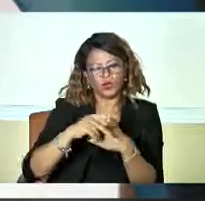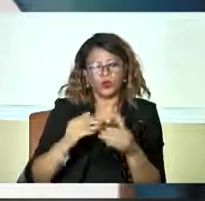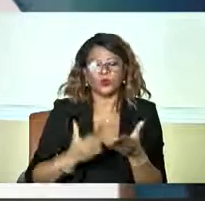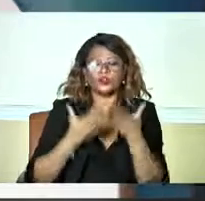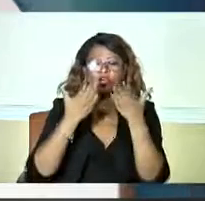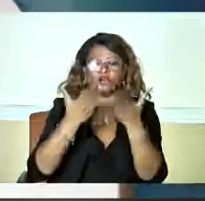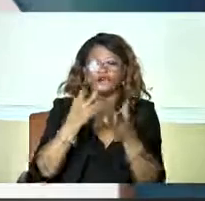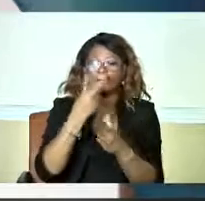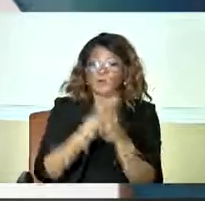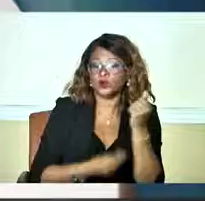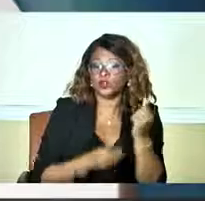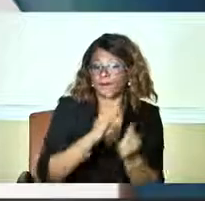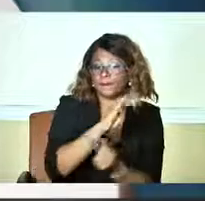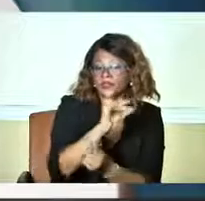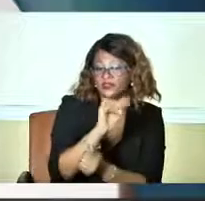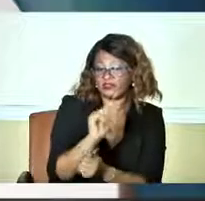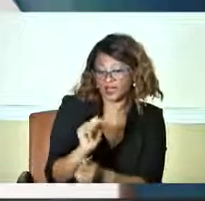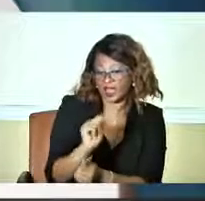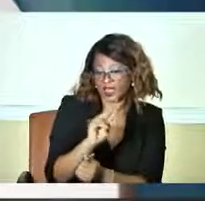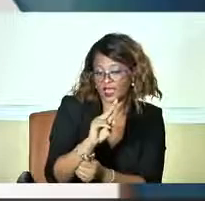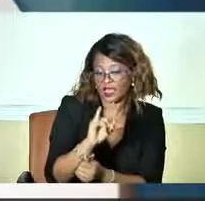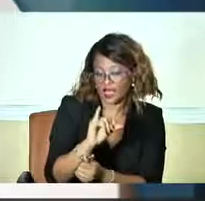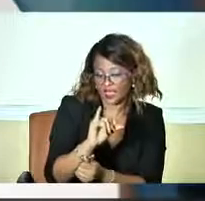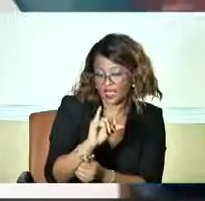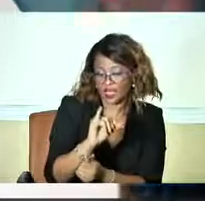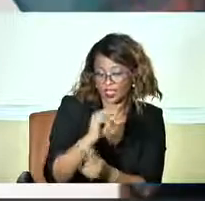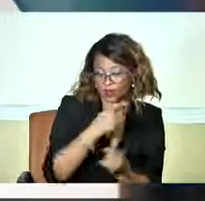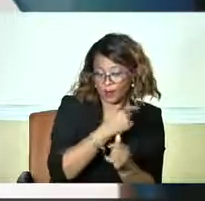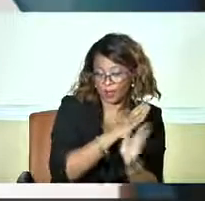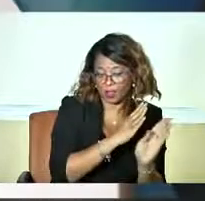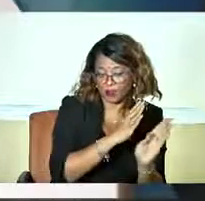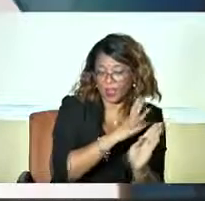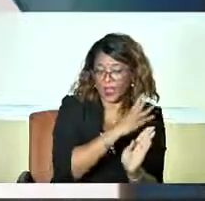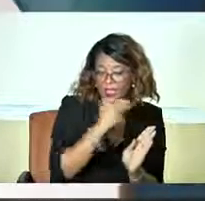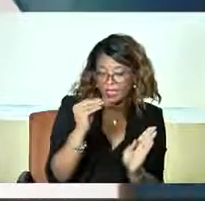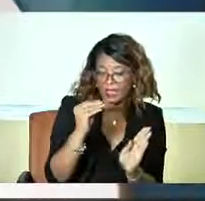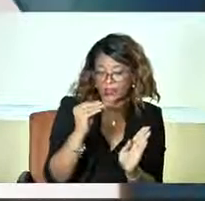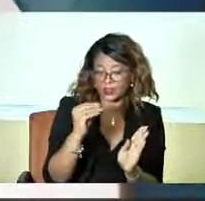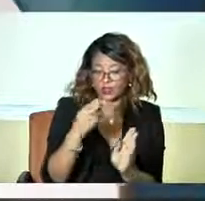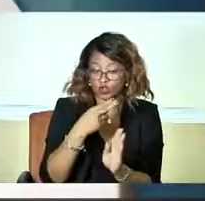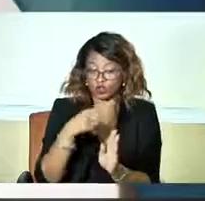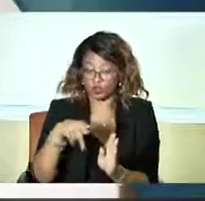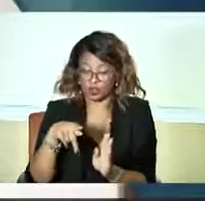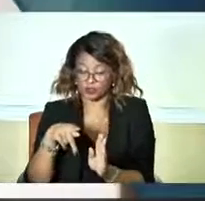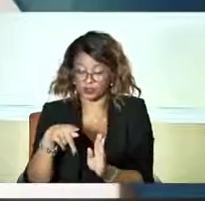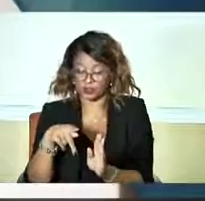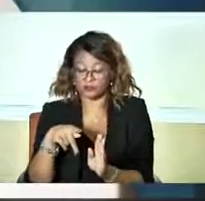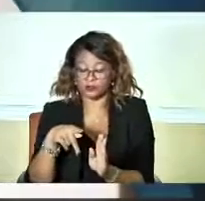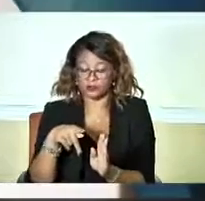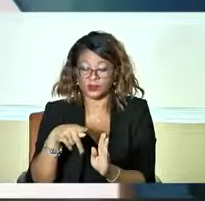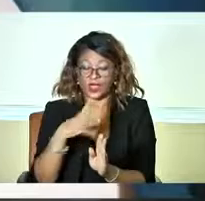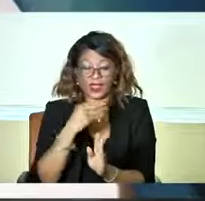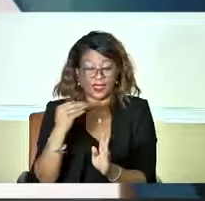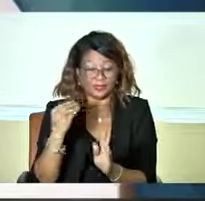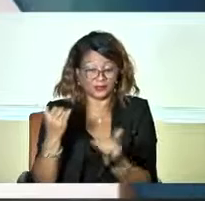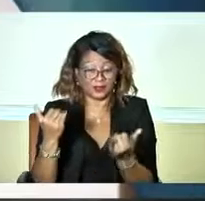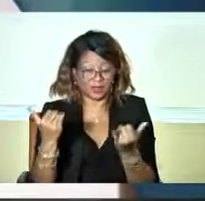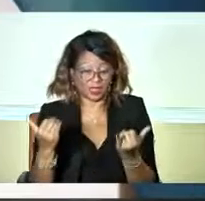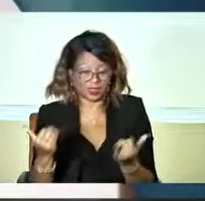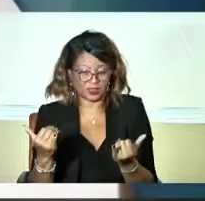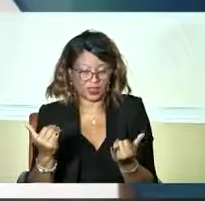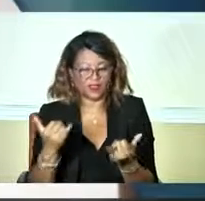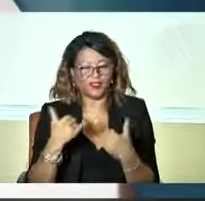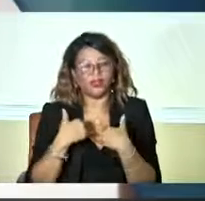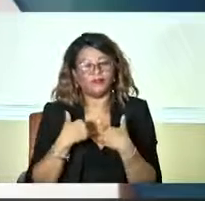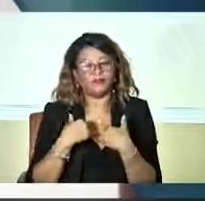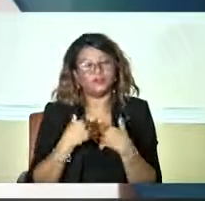offered both to BTVI Grand Bahama and New Providence campuses. And to date, there